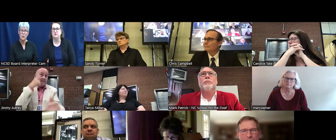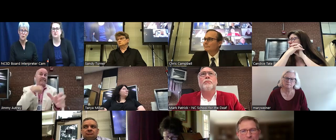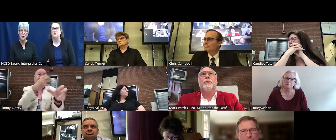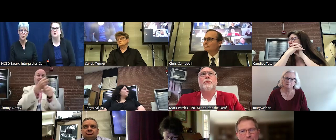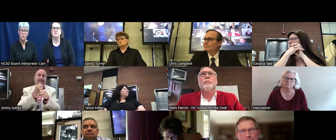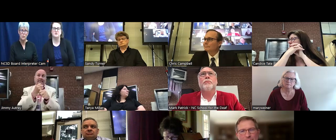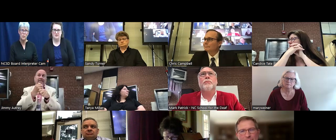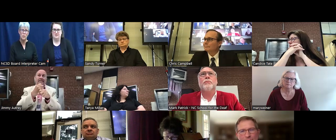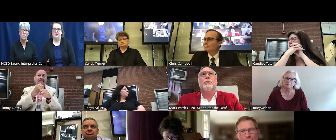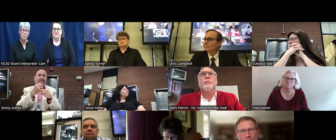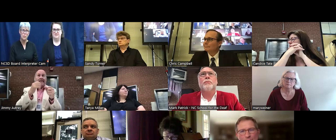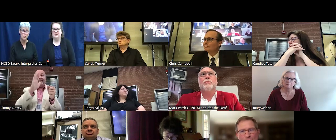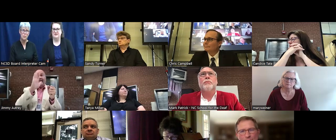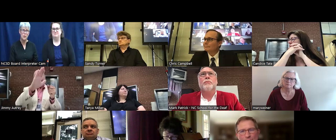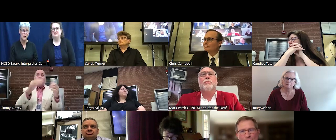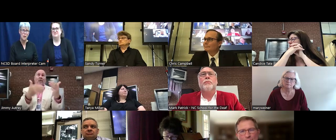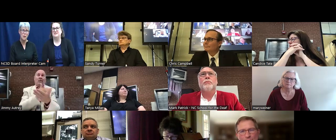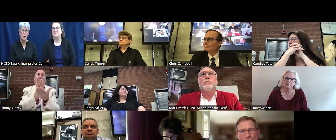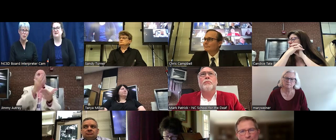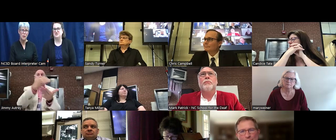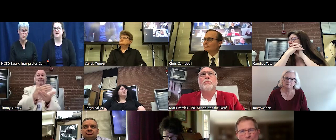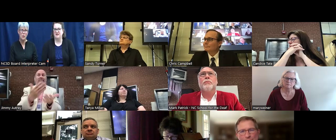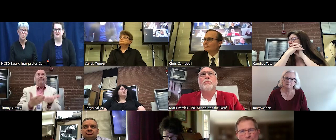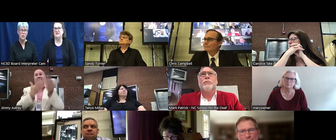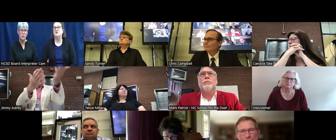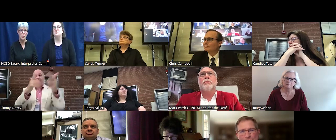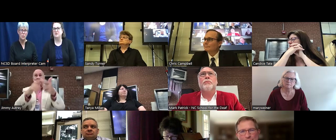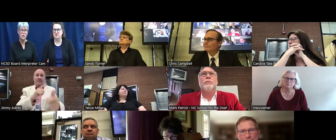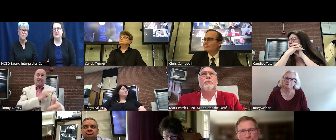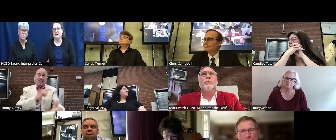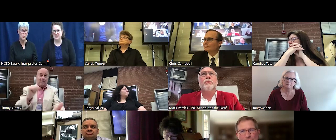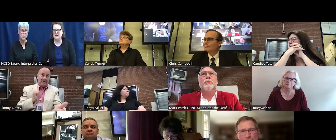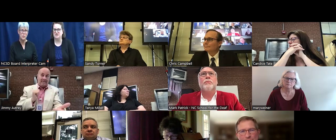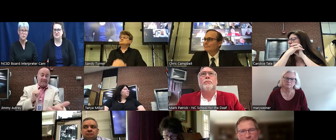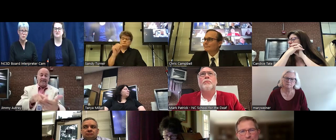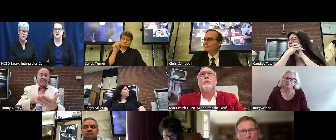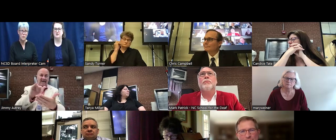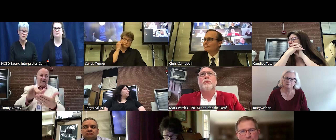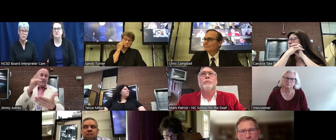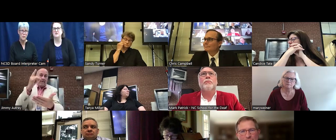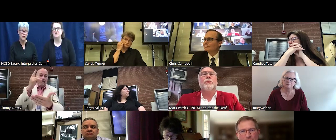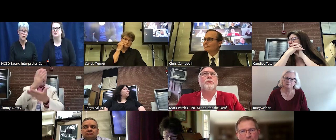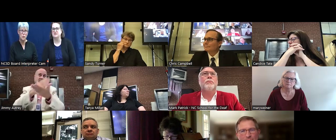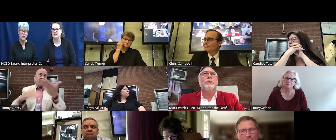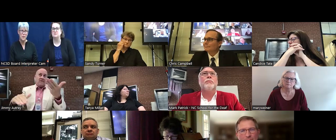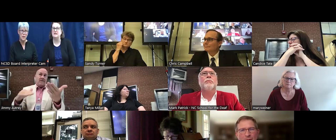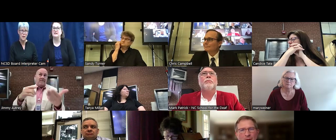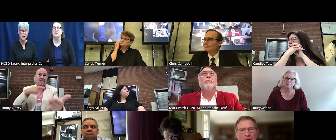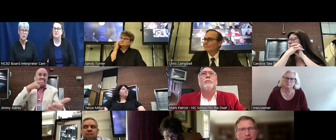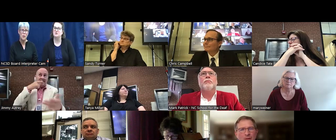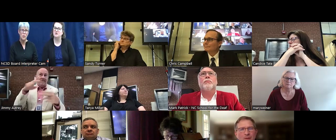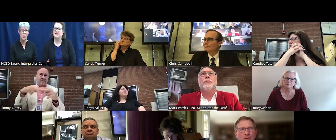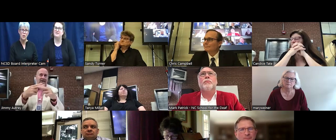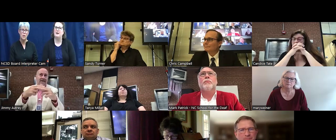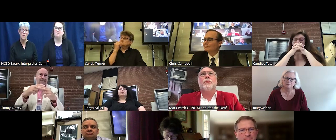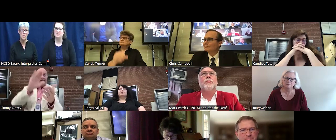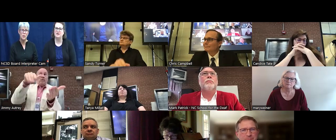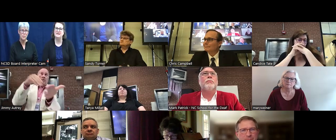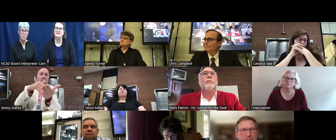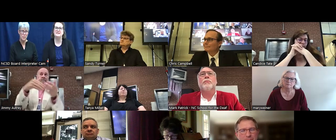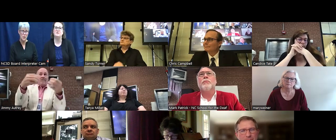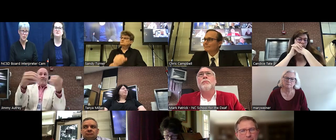Governor Cooper's stuff. I had just gotten the new budget recommendations, from the General Assembly. And so I was looking at that